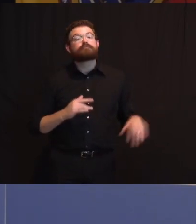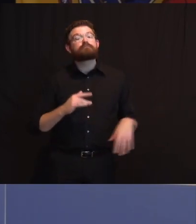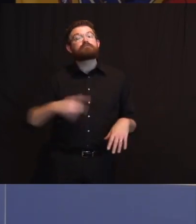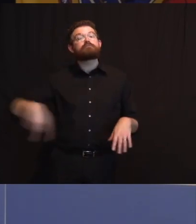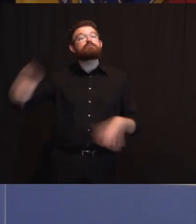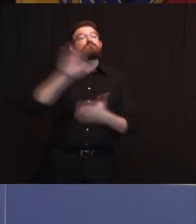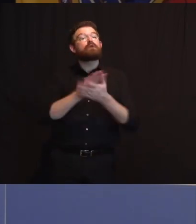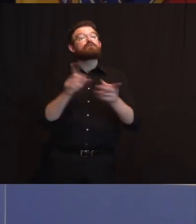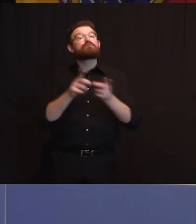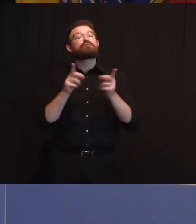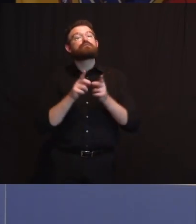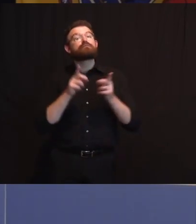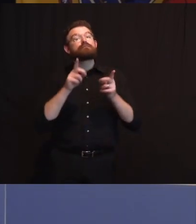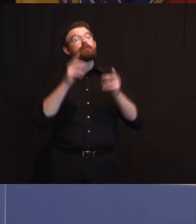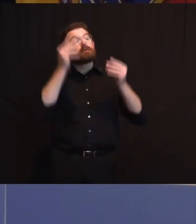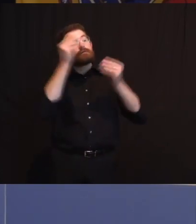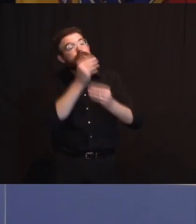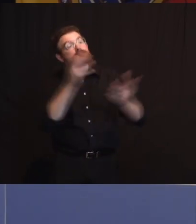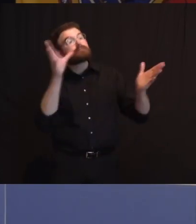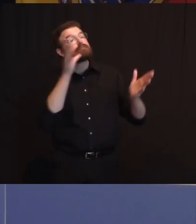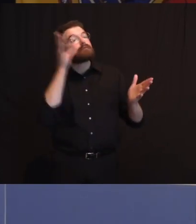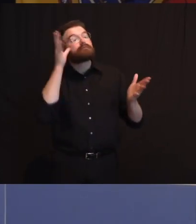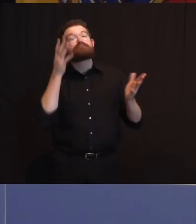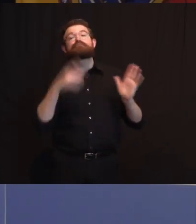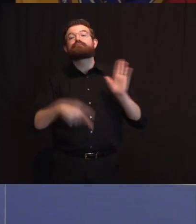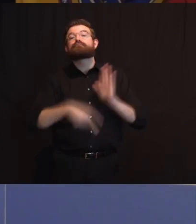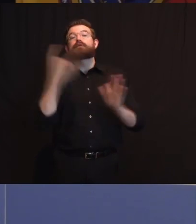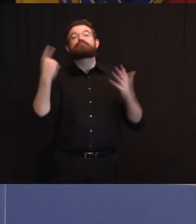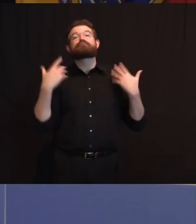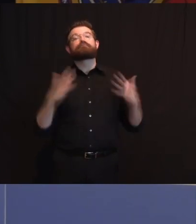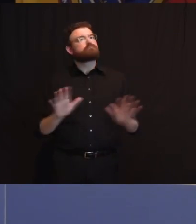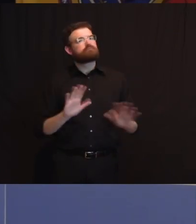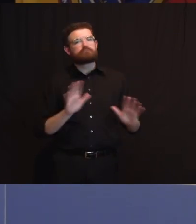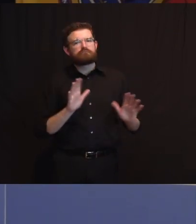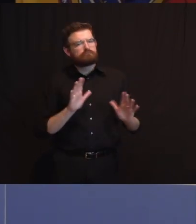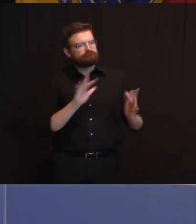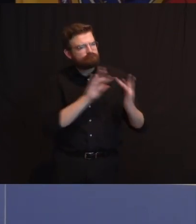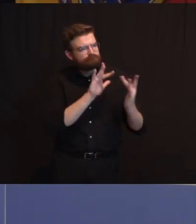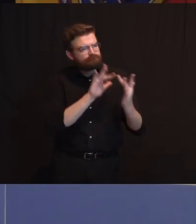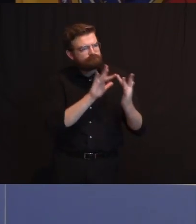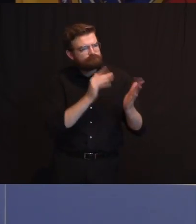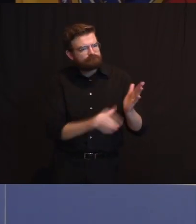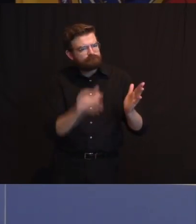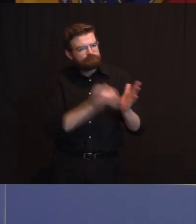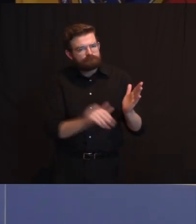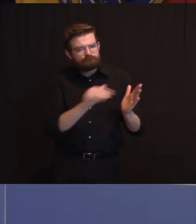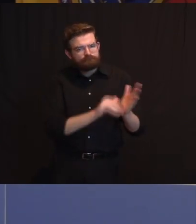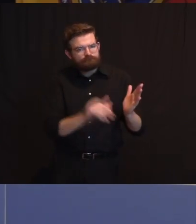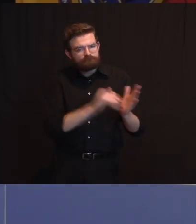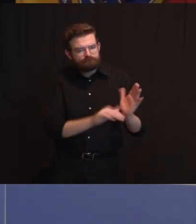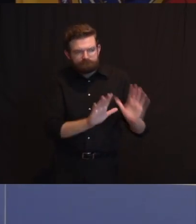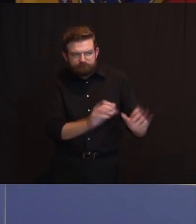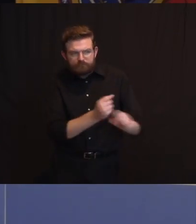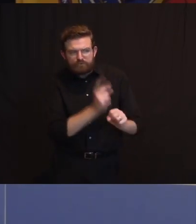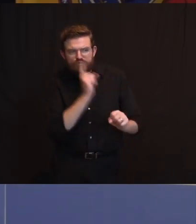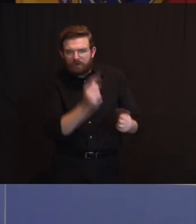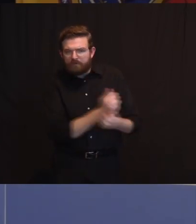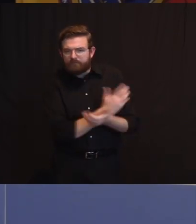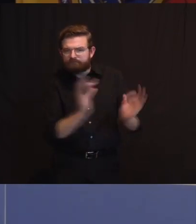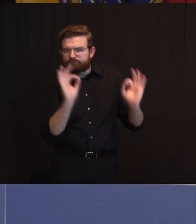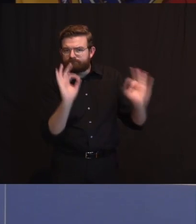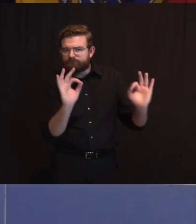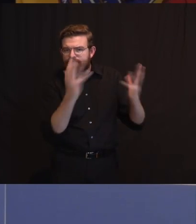availability of this offering and the related procedures. Our guidance states that any student participating in all remote learning should